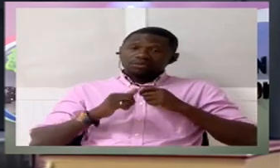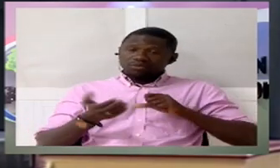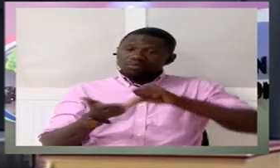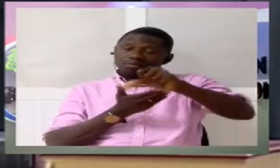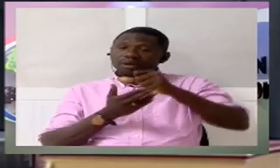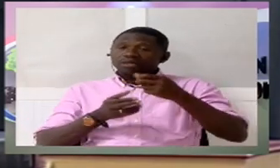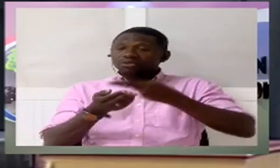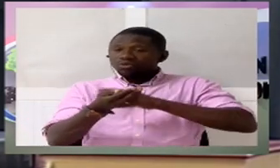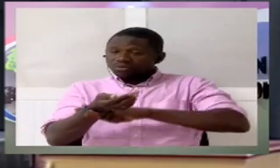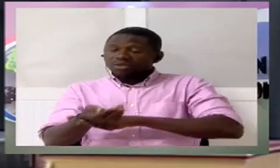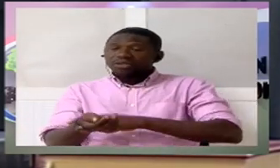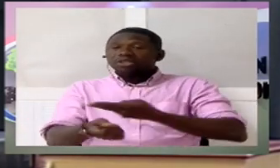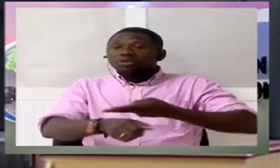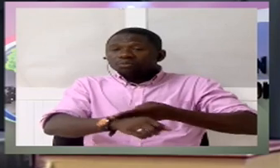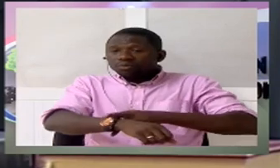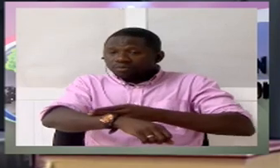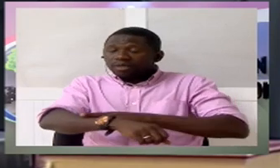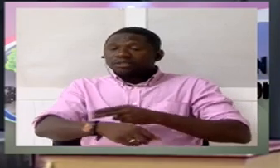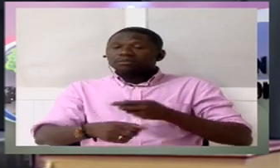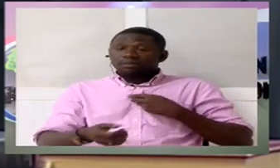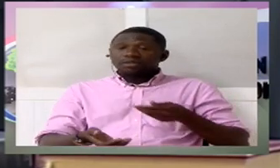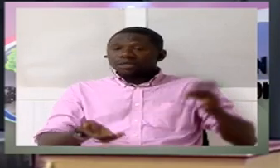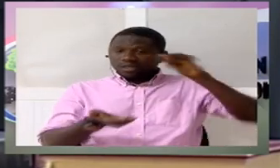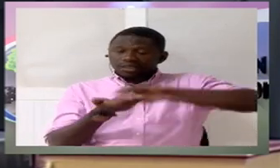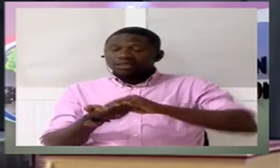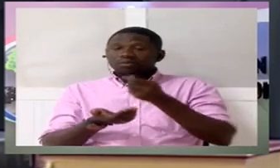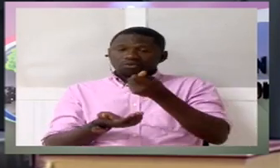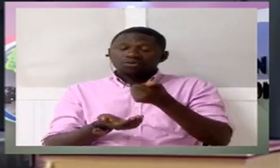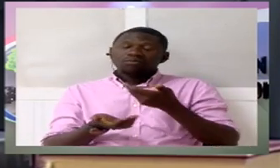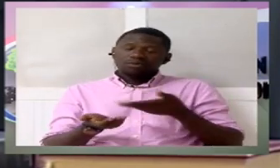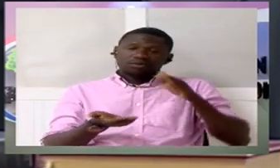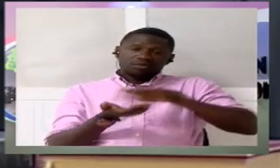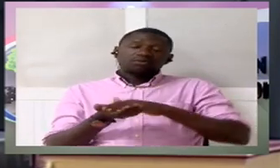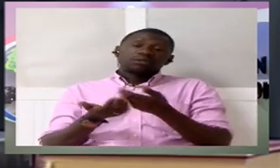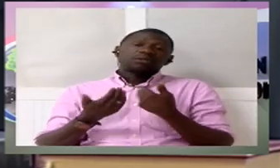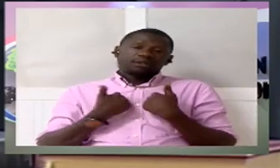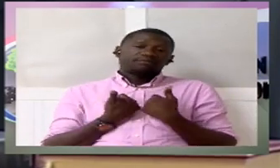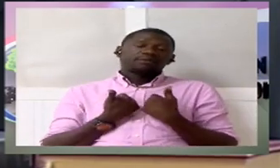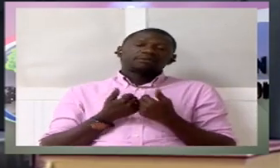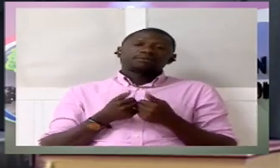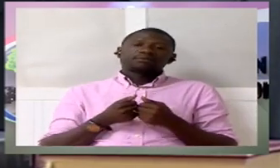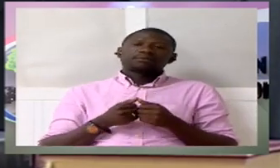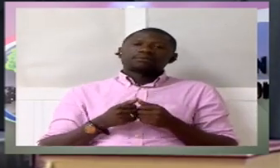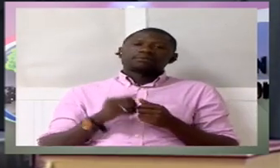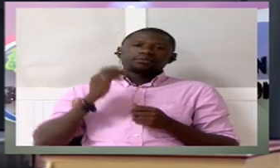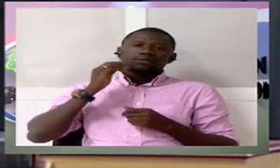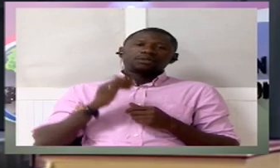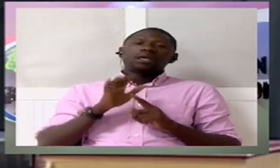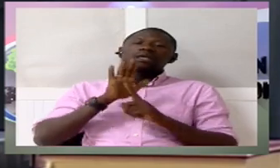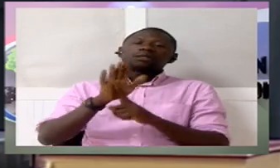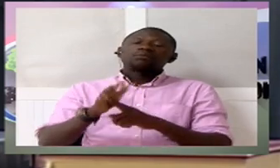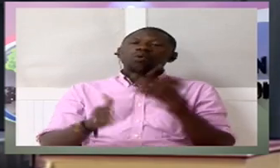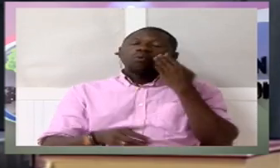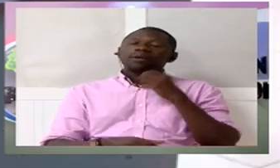the Tobaski comes, she used to buy a sheep and also tops it with money.